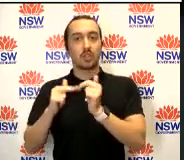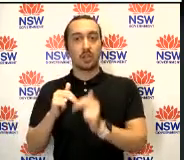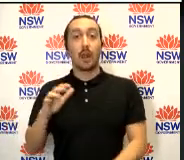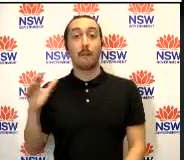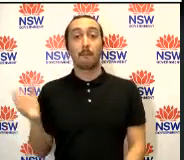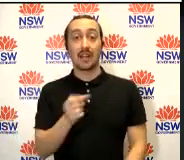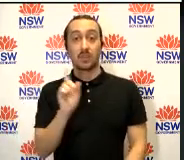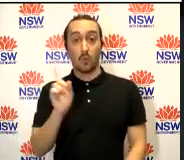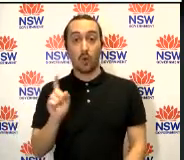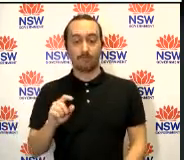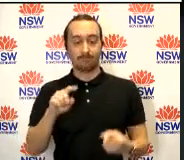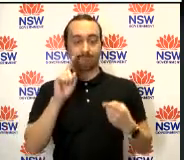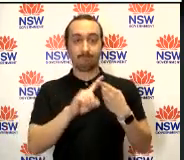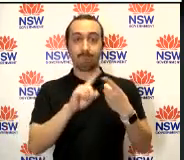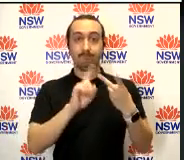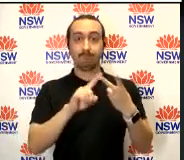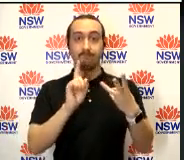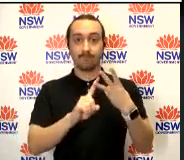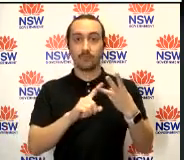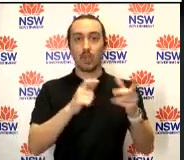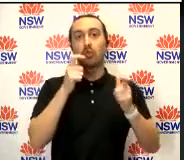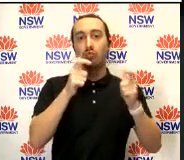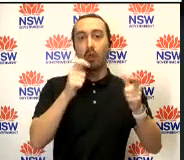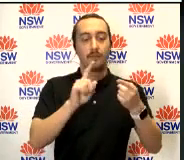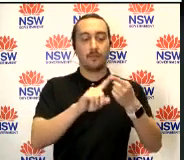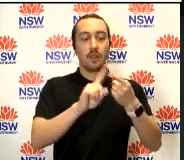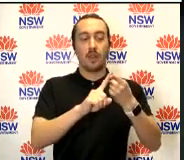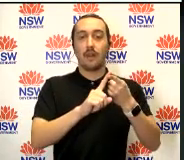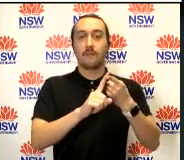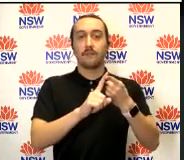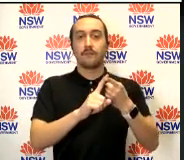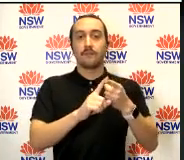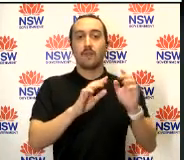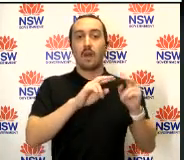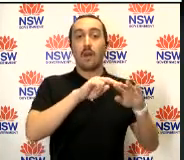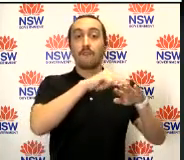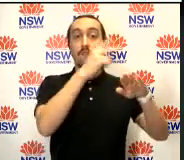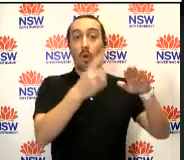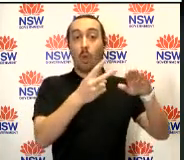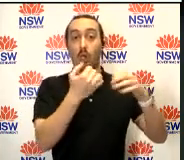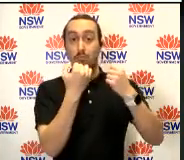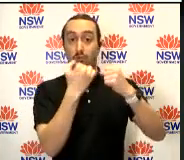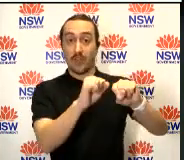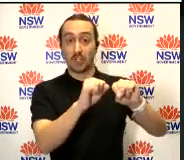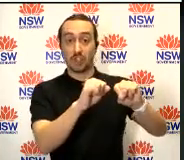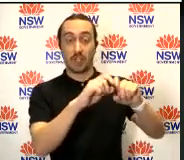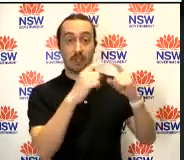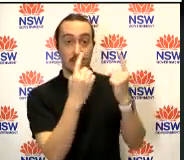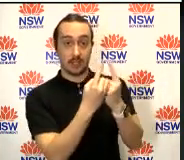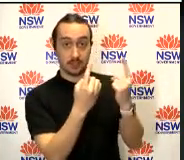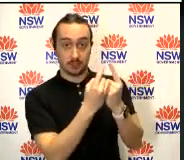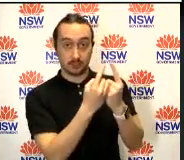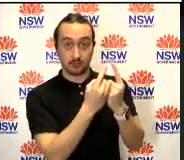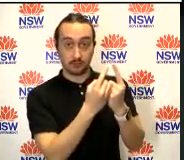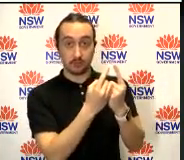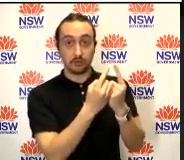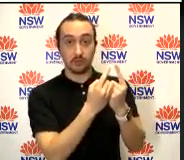a fall prevention device. If that is not reasonably practical to do so, then secondly, provide a work positioning